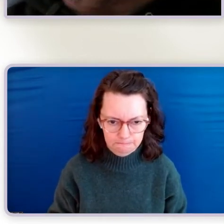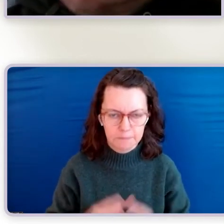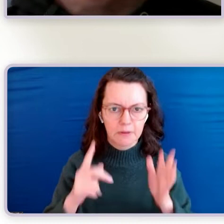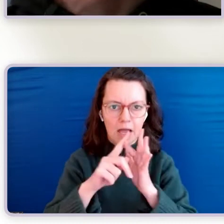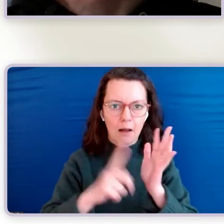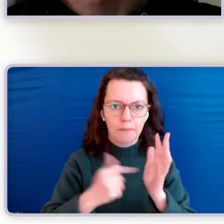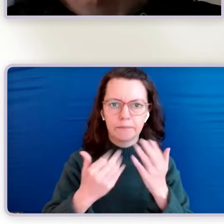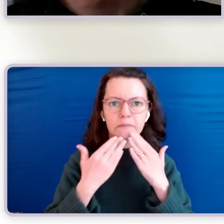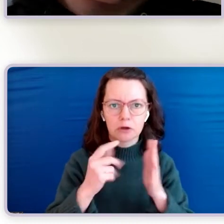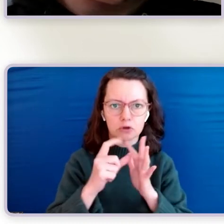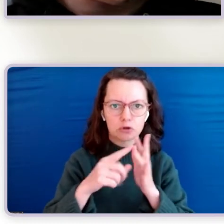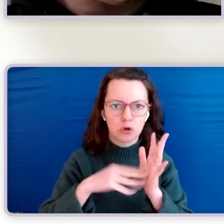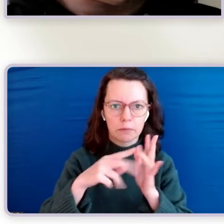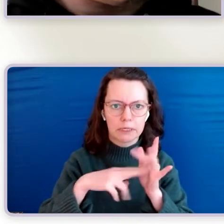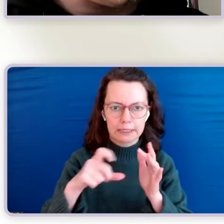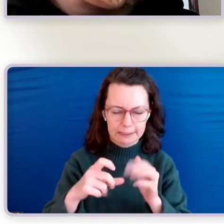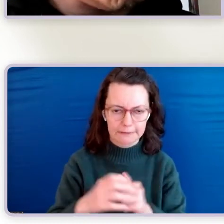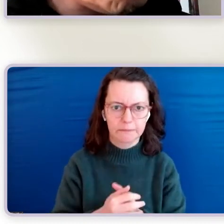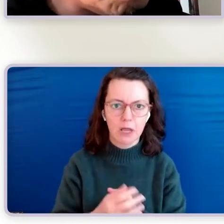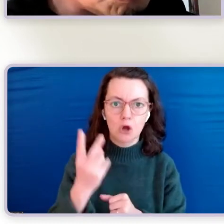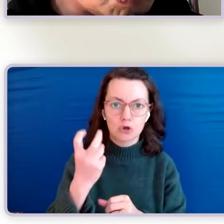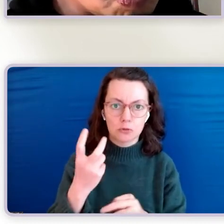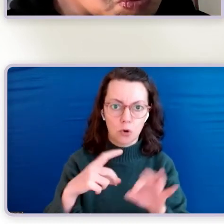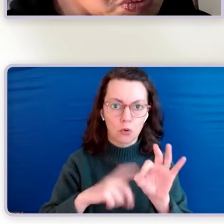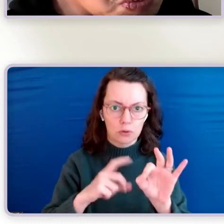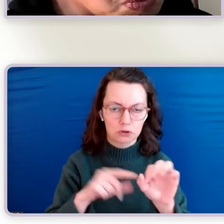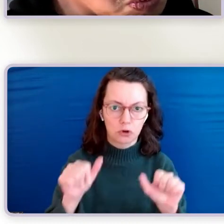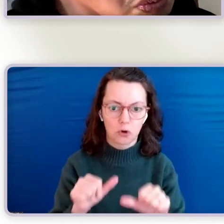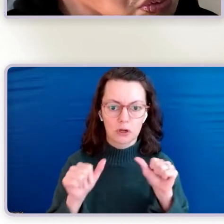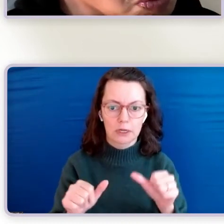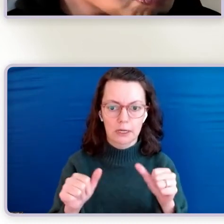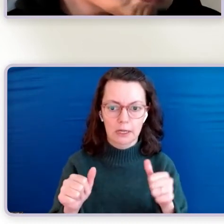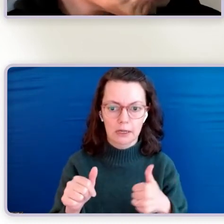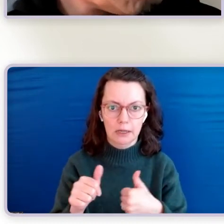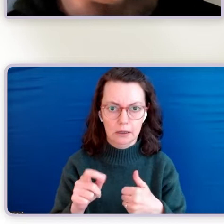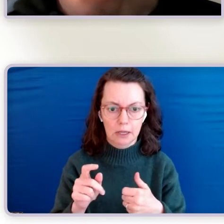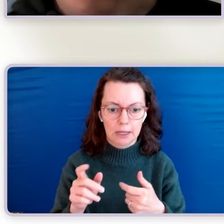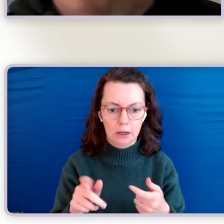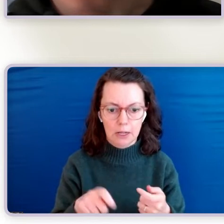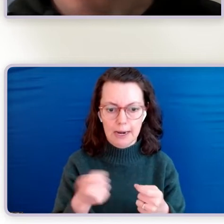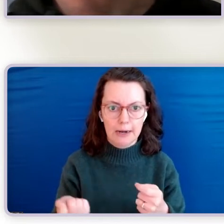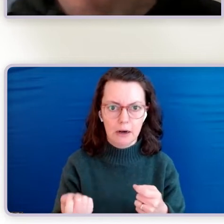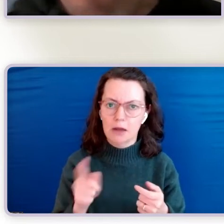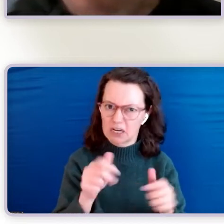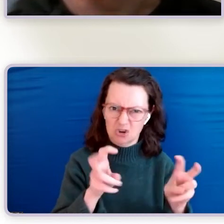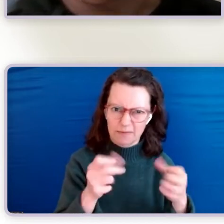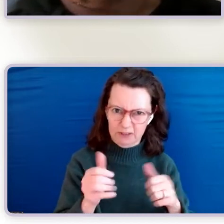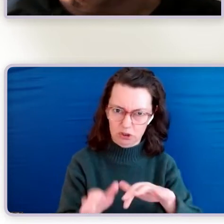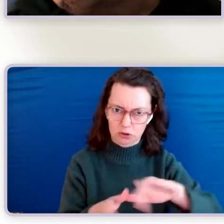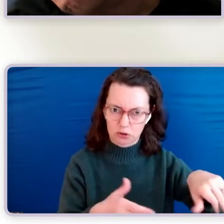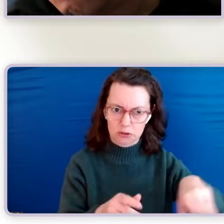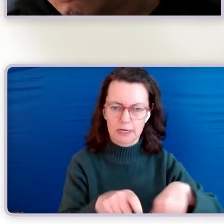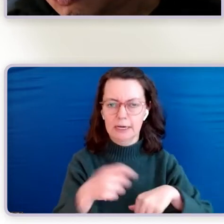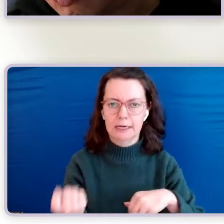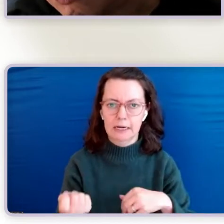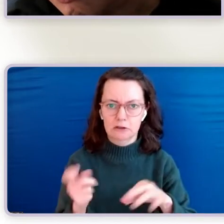We've got a couple more questions to go, so I will just move along with that one so we can answer the other